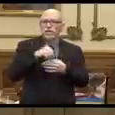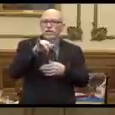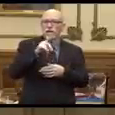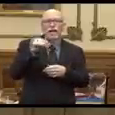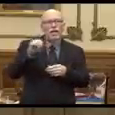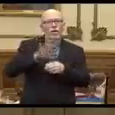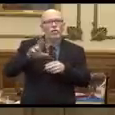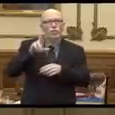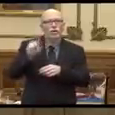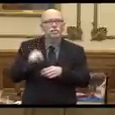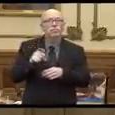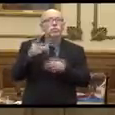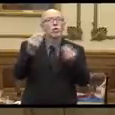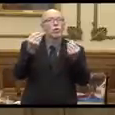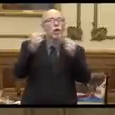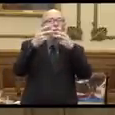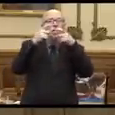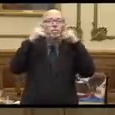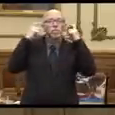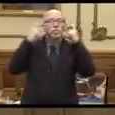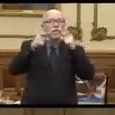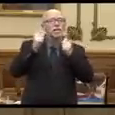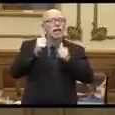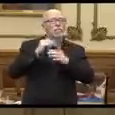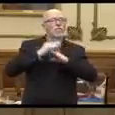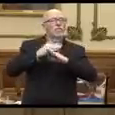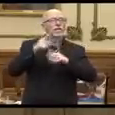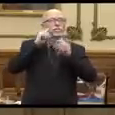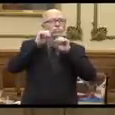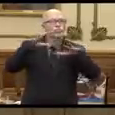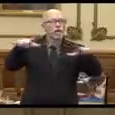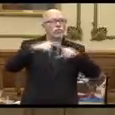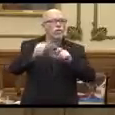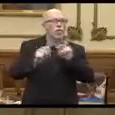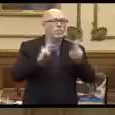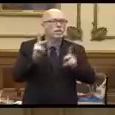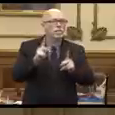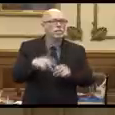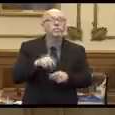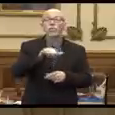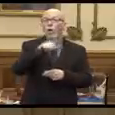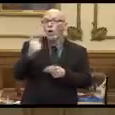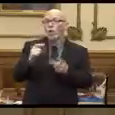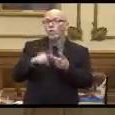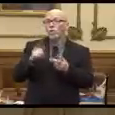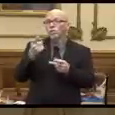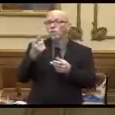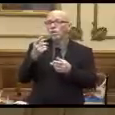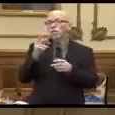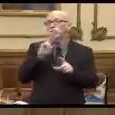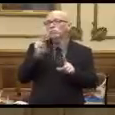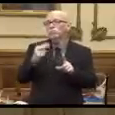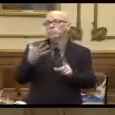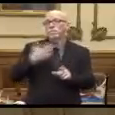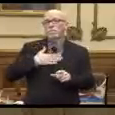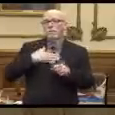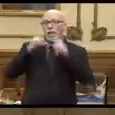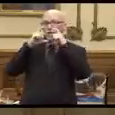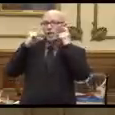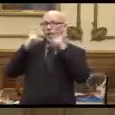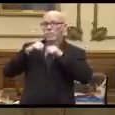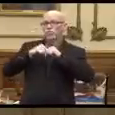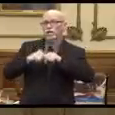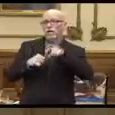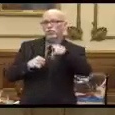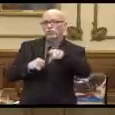face coverings can help prevent you from spreading the virus to others. Here's another way to look at it. My mask protects you,